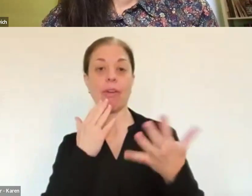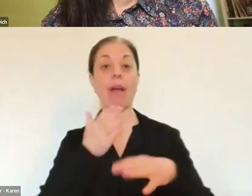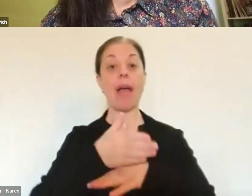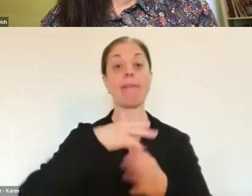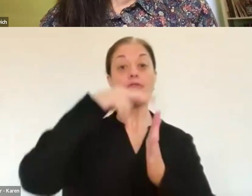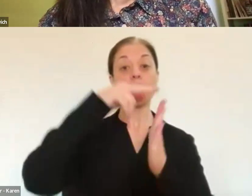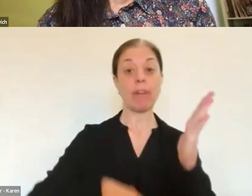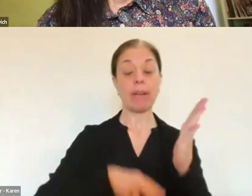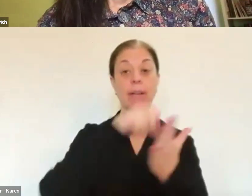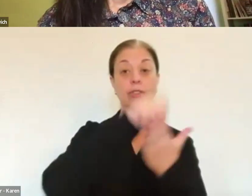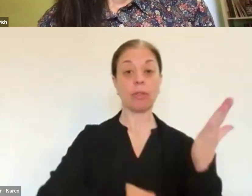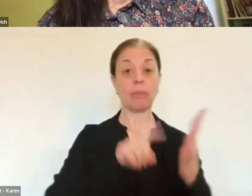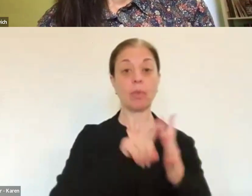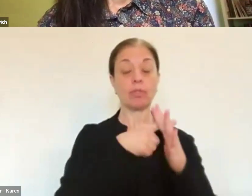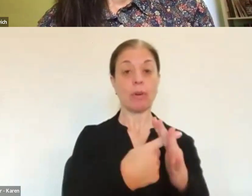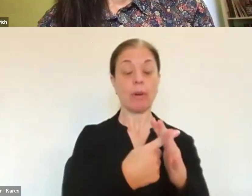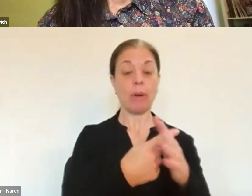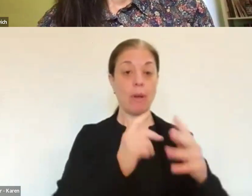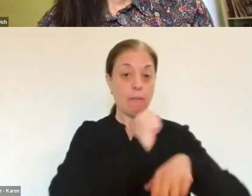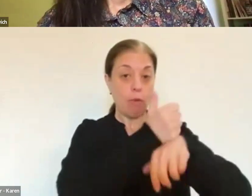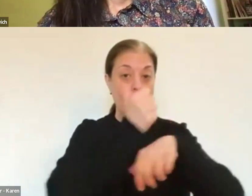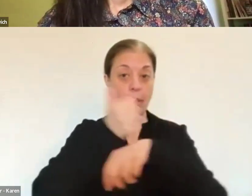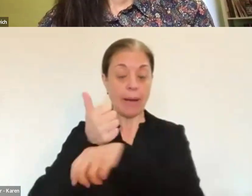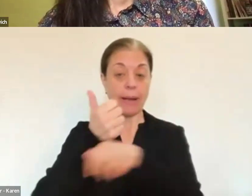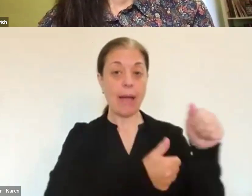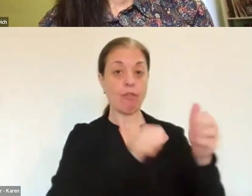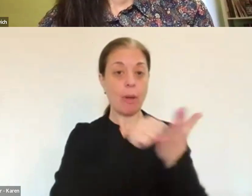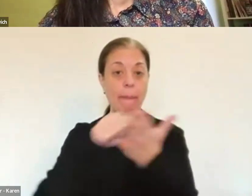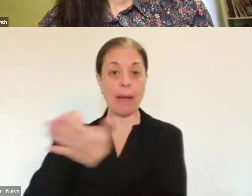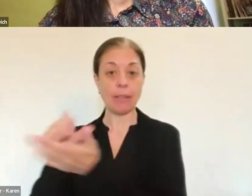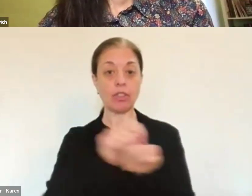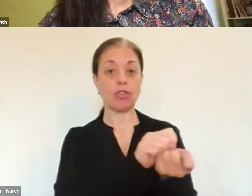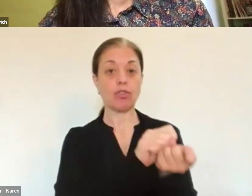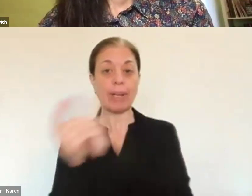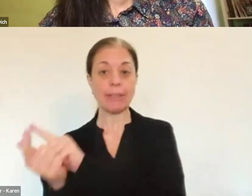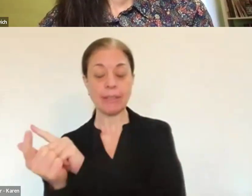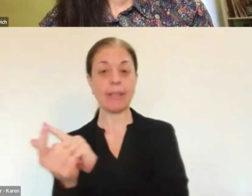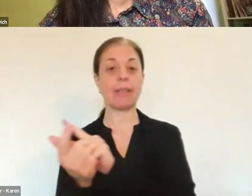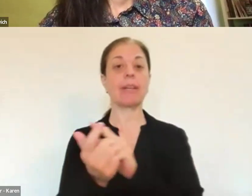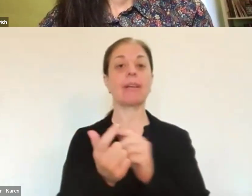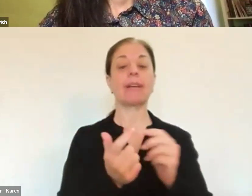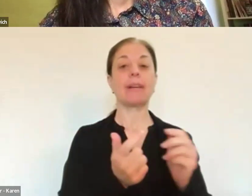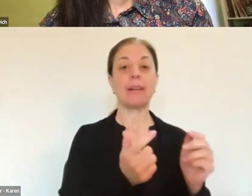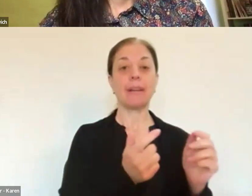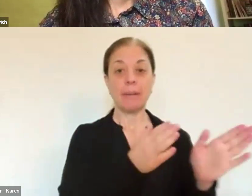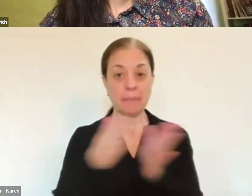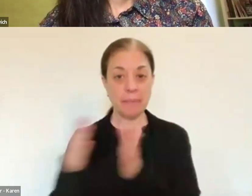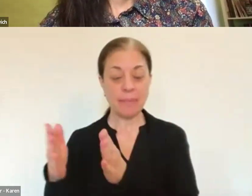script, you start by formatting every page, trying to translate into just little panels and